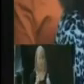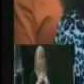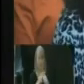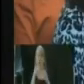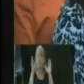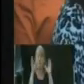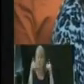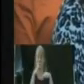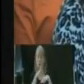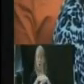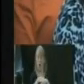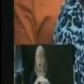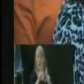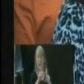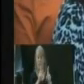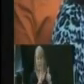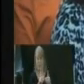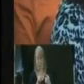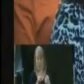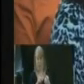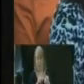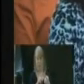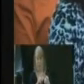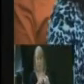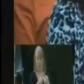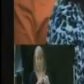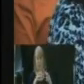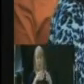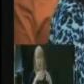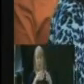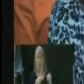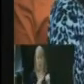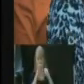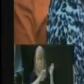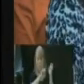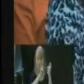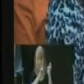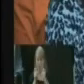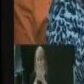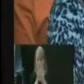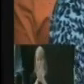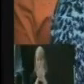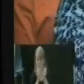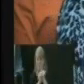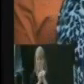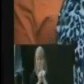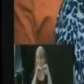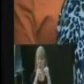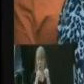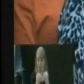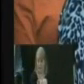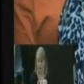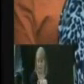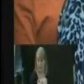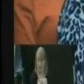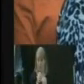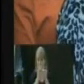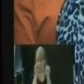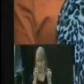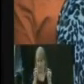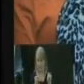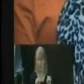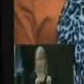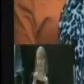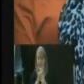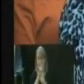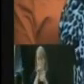on our people. And a regional support structure will provide our schools with an organizational system that is